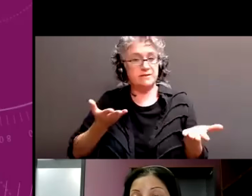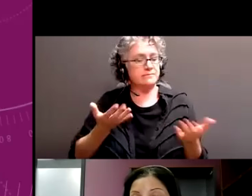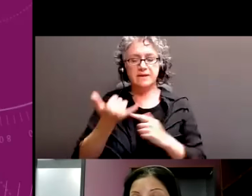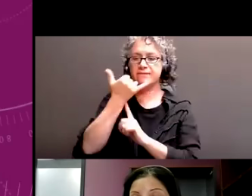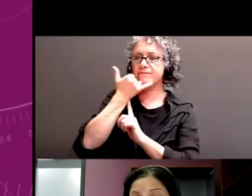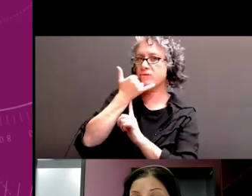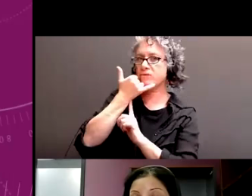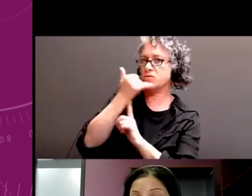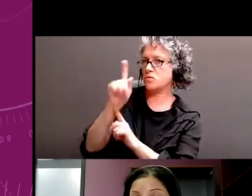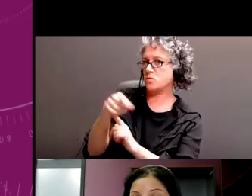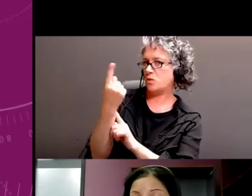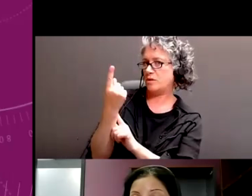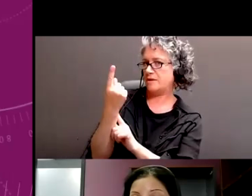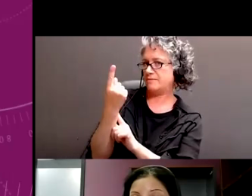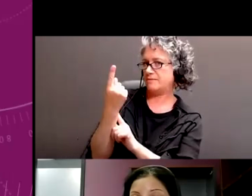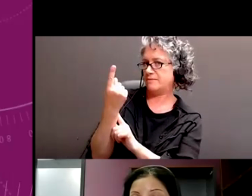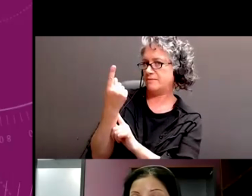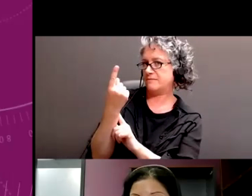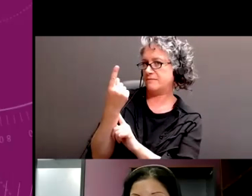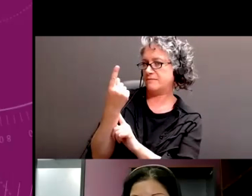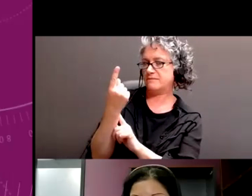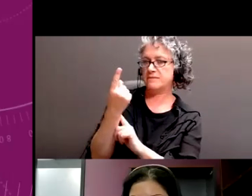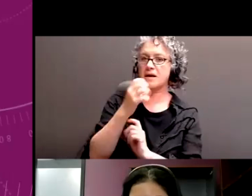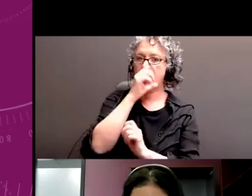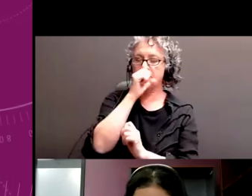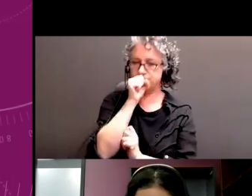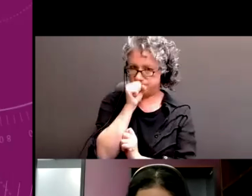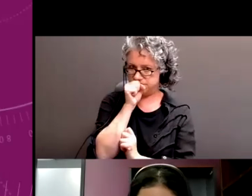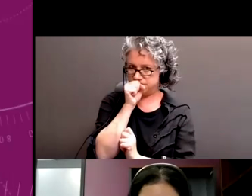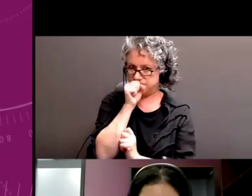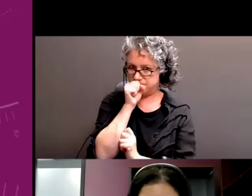Our services are over the phone and are confidential.